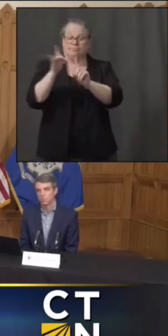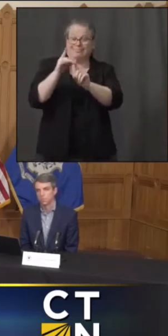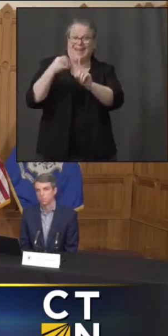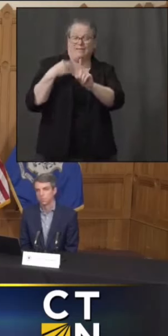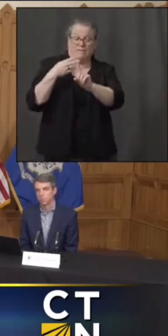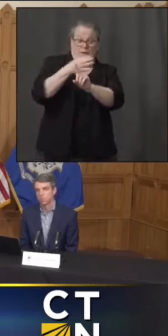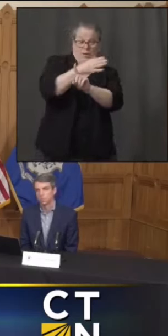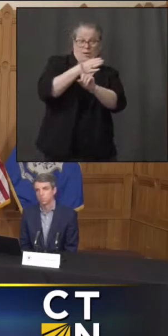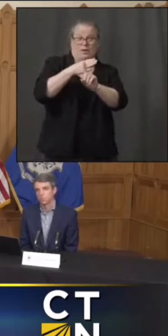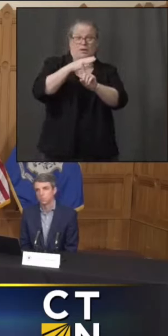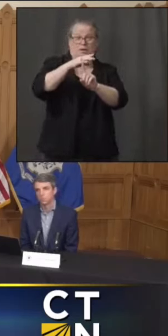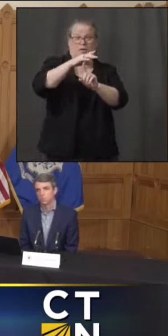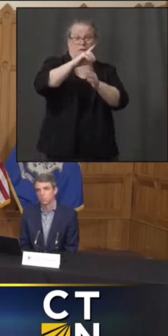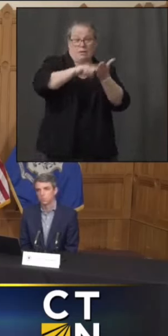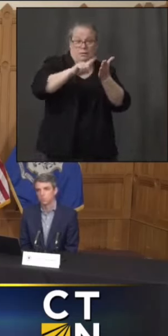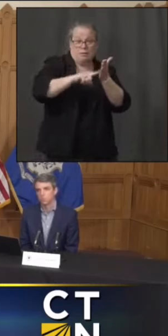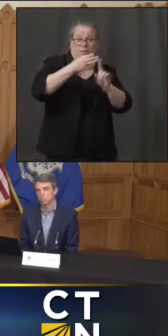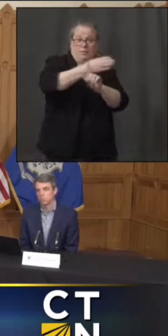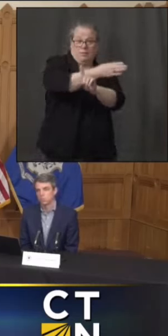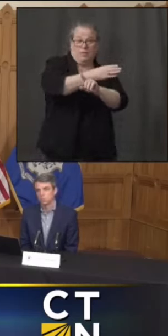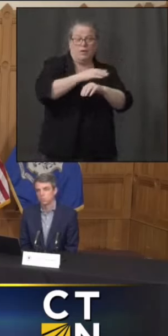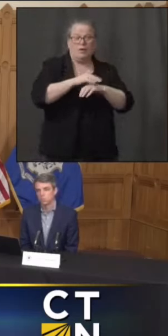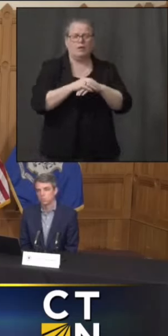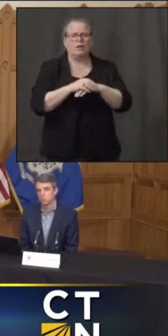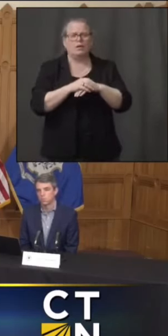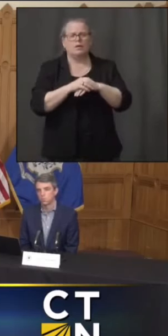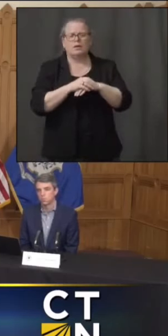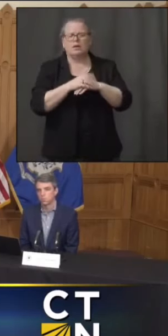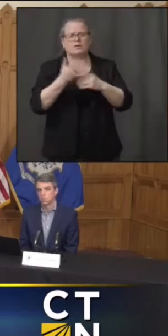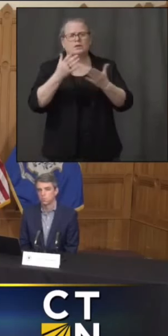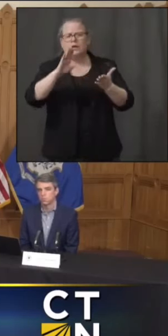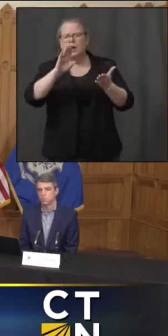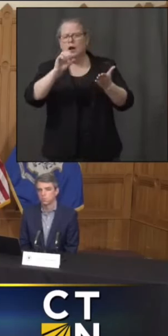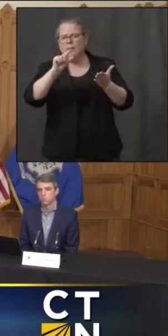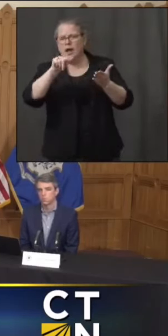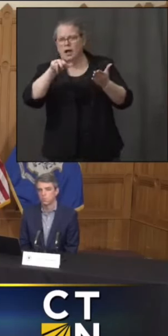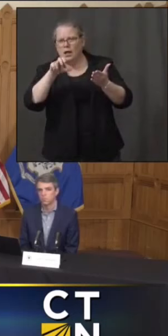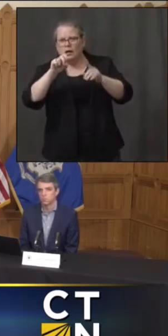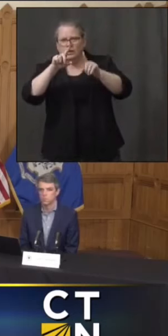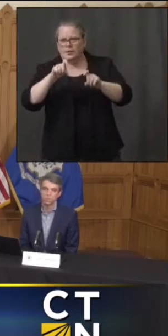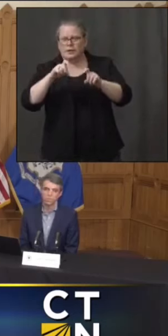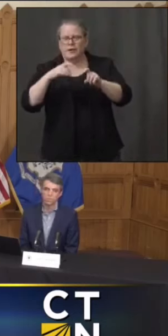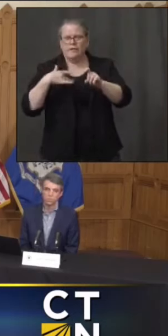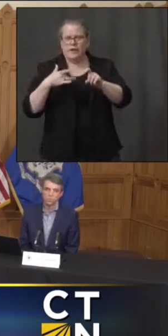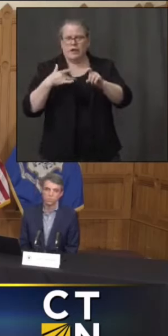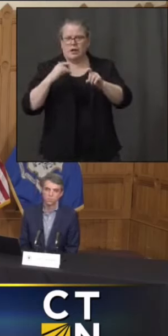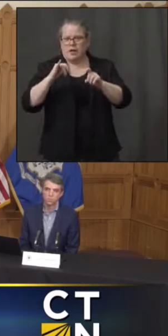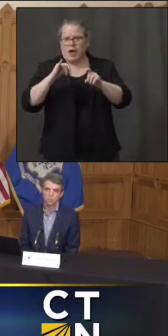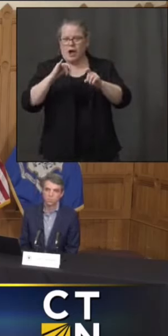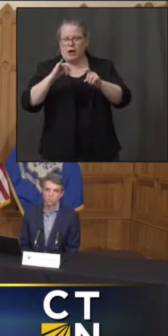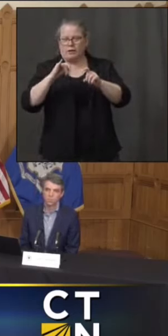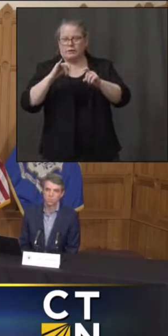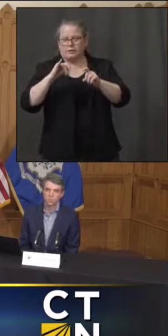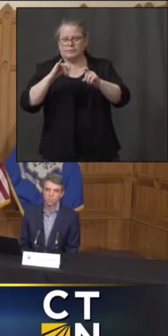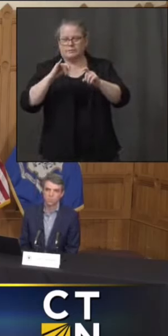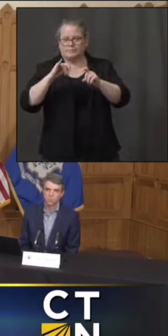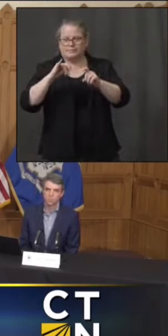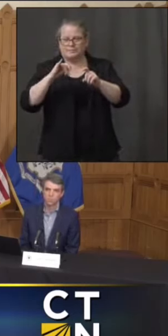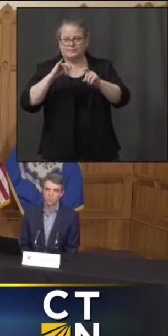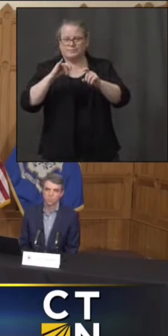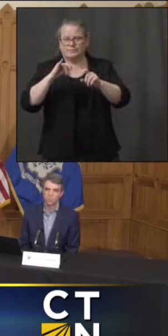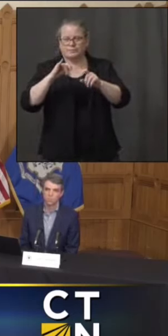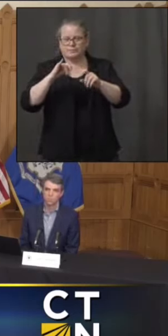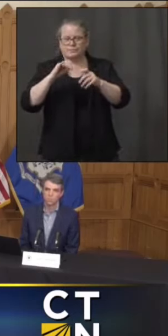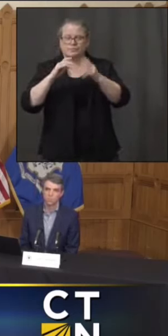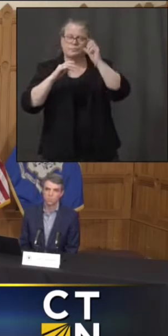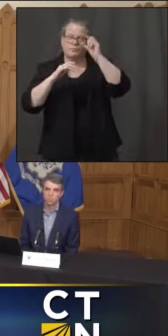would need to ensure that the time and energy we are spending on contact tracing isn't, fruitless isn't the right